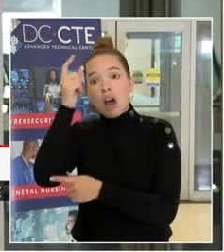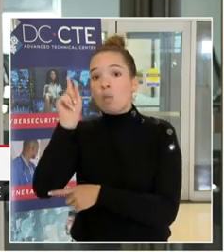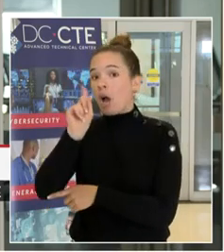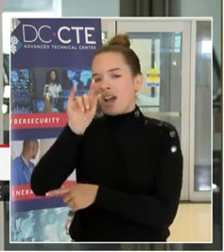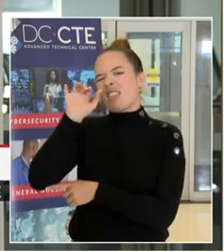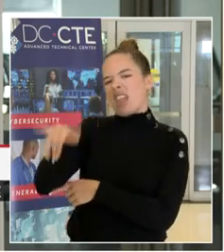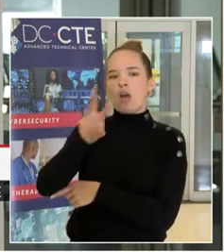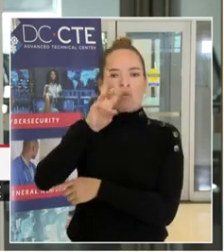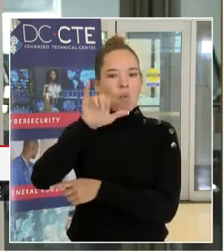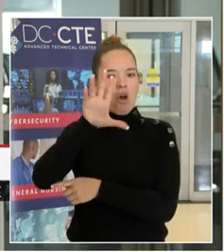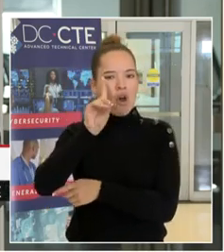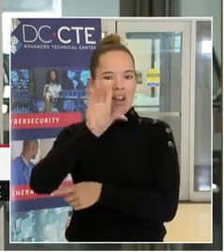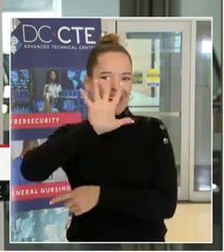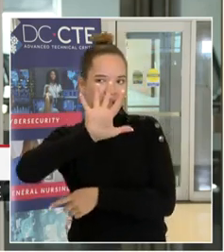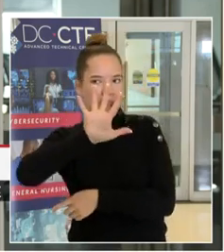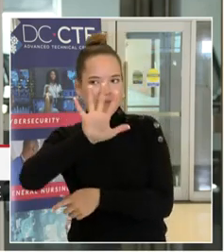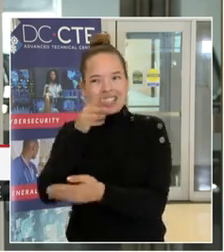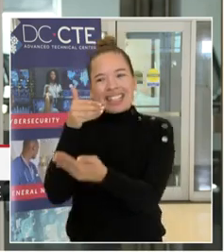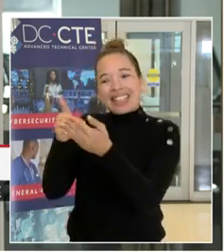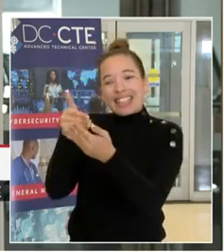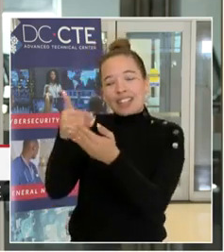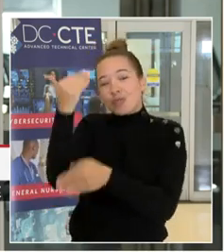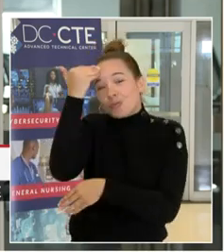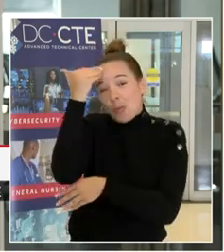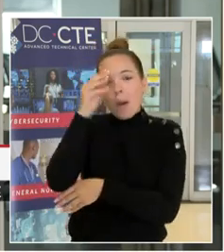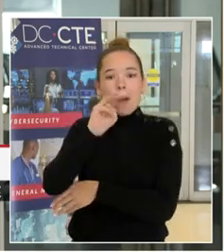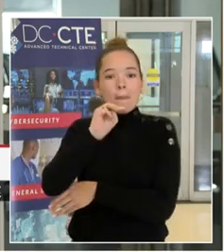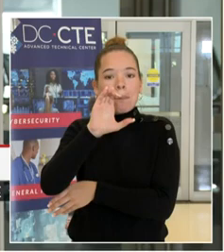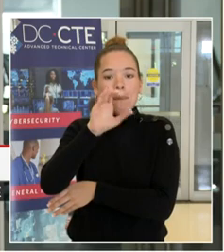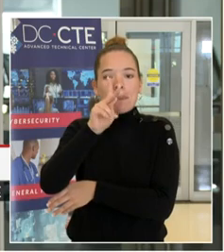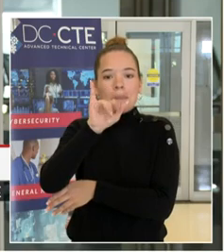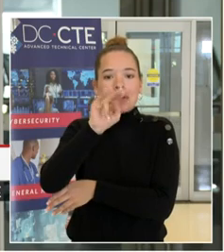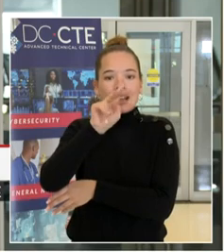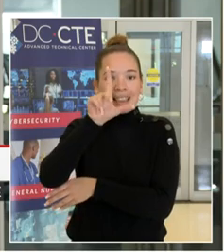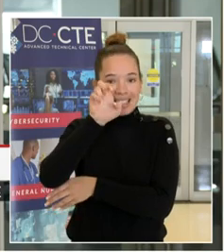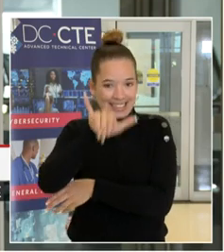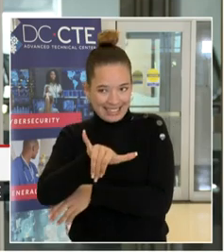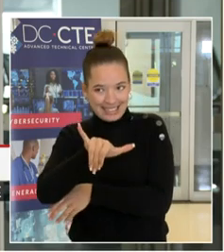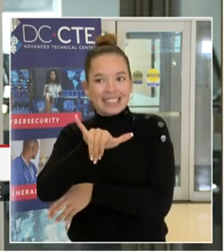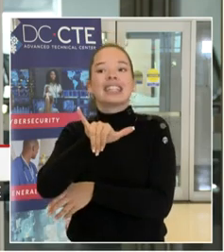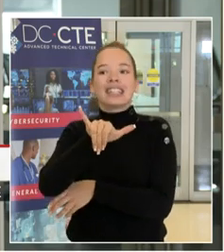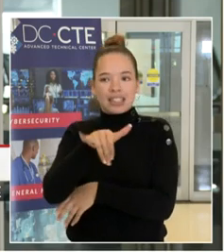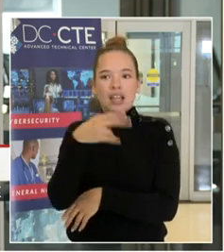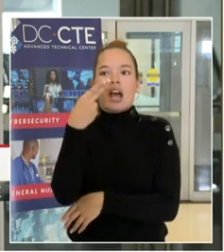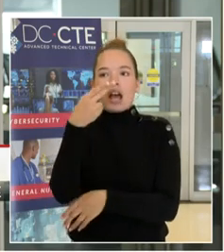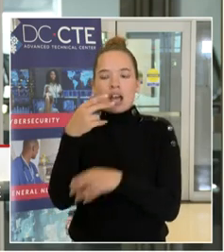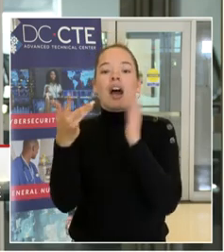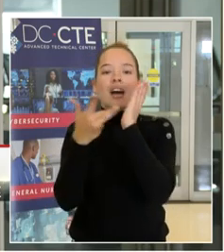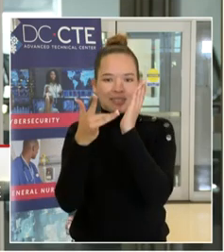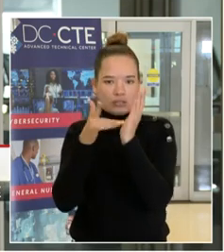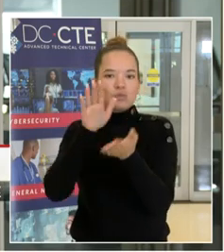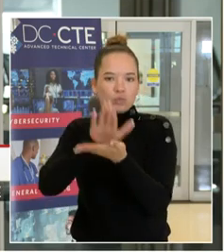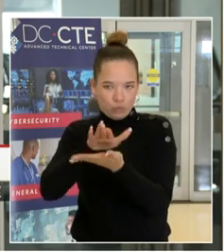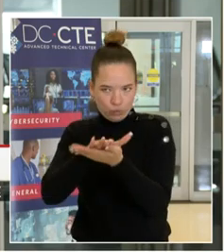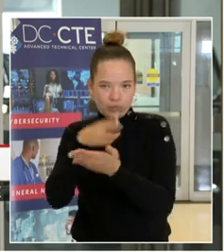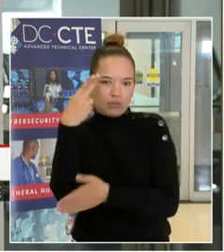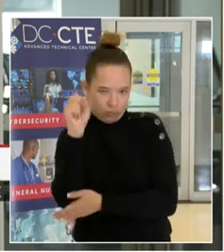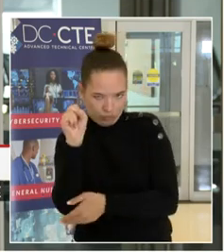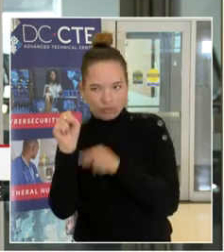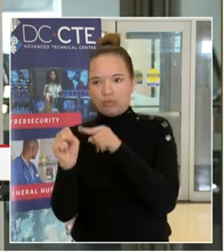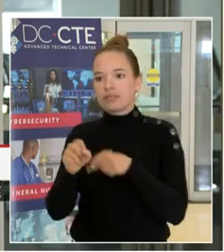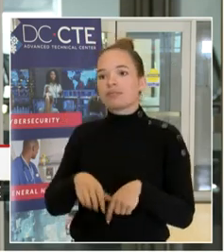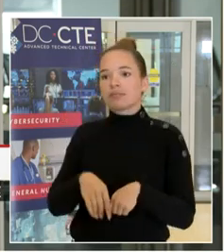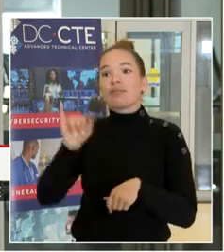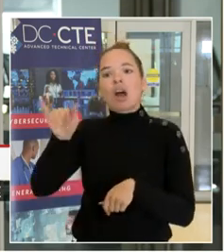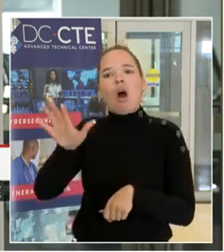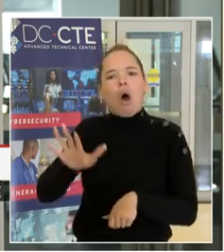High School. So this new site will feature a state-of-the-art health and technology lab, enabling us to serve